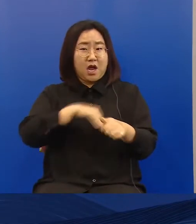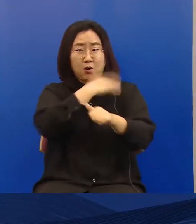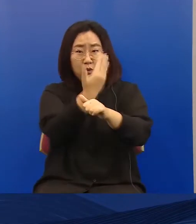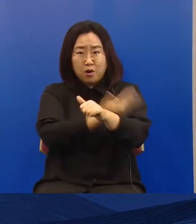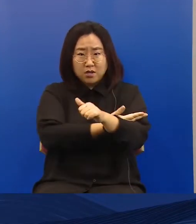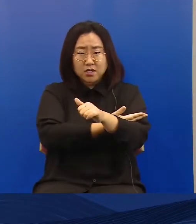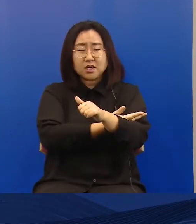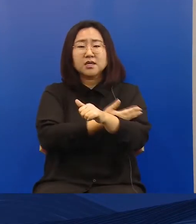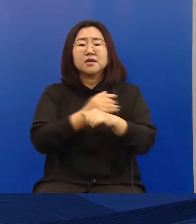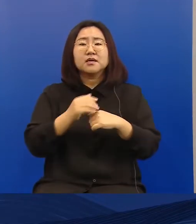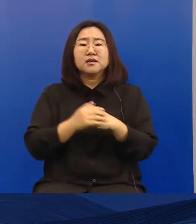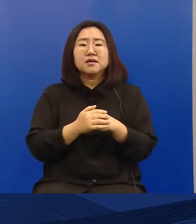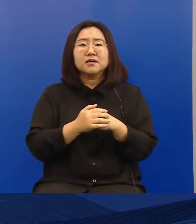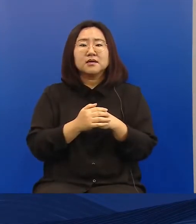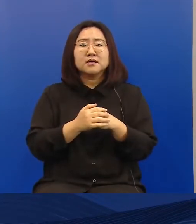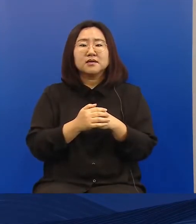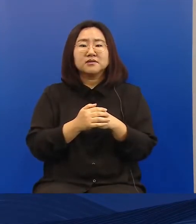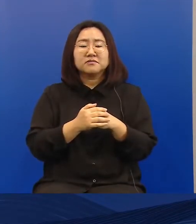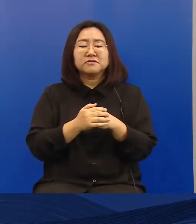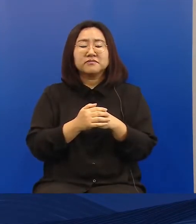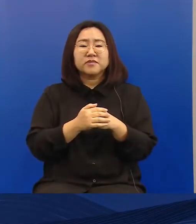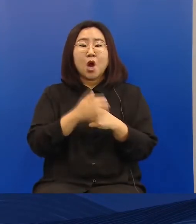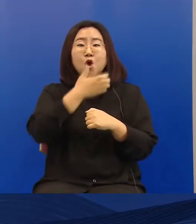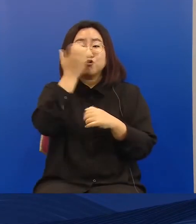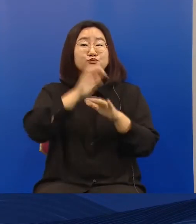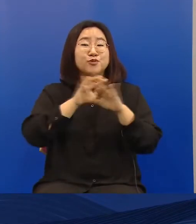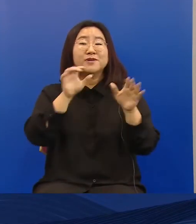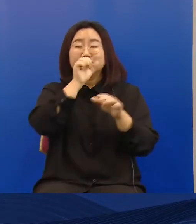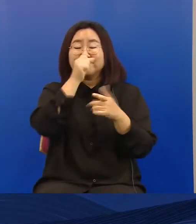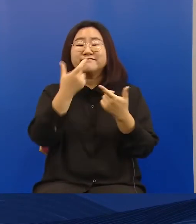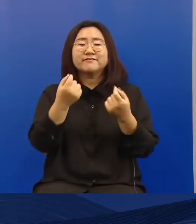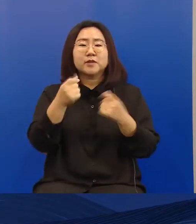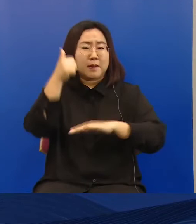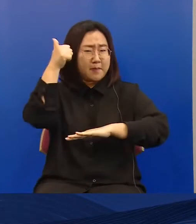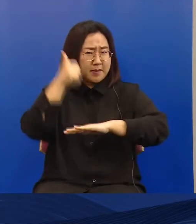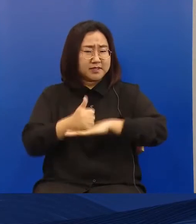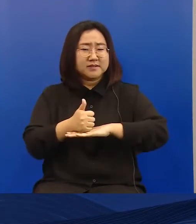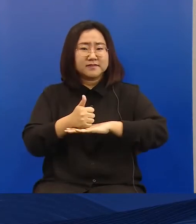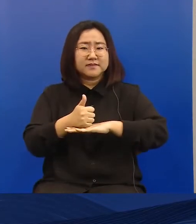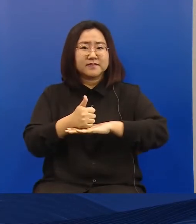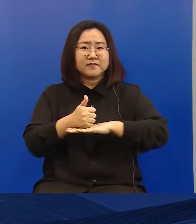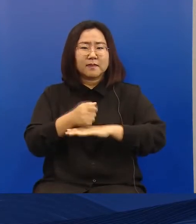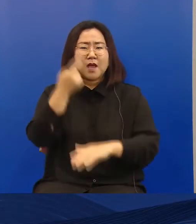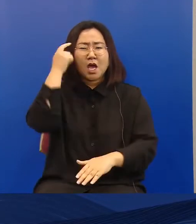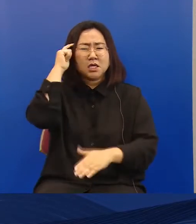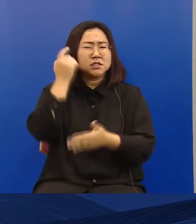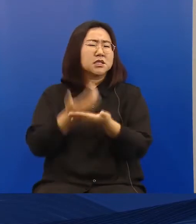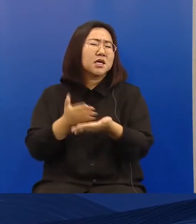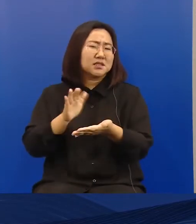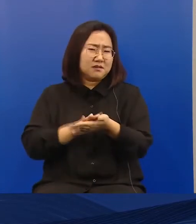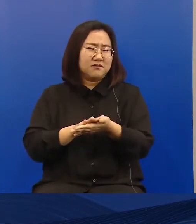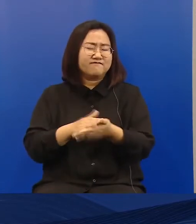so that we can guarantee and secure the rights of the people with disabilities.